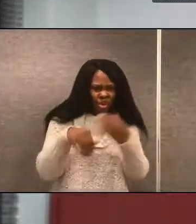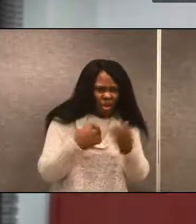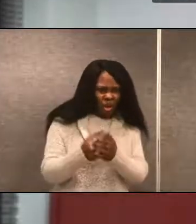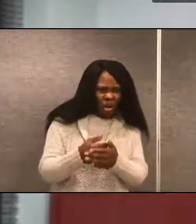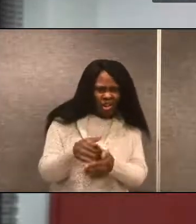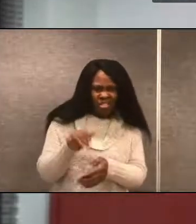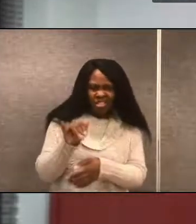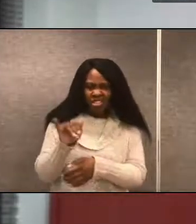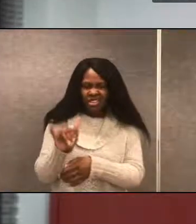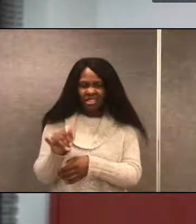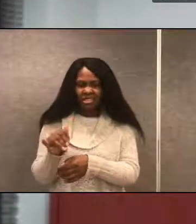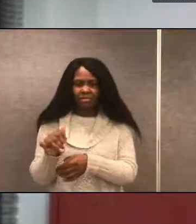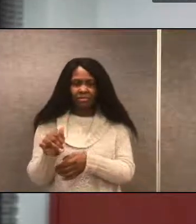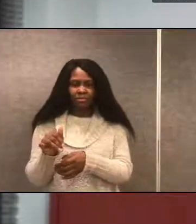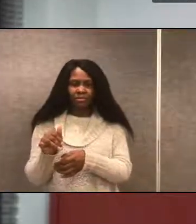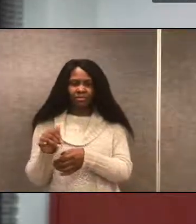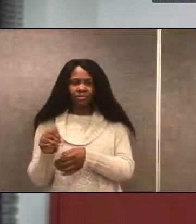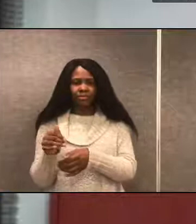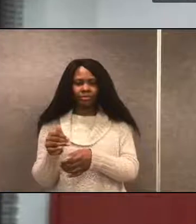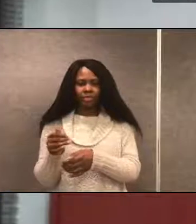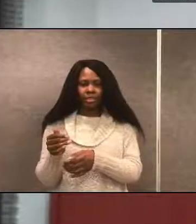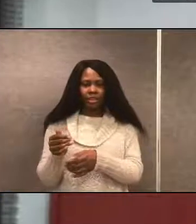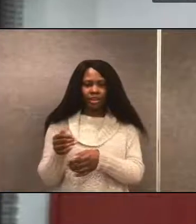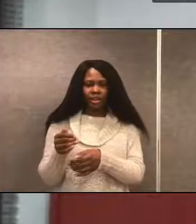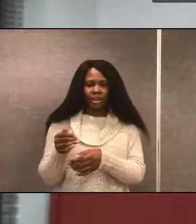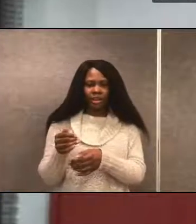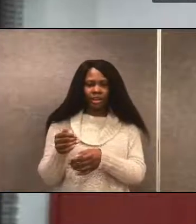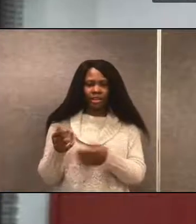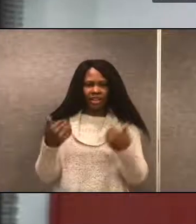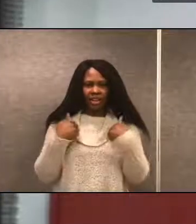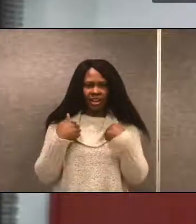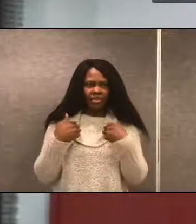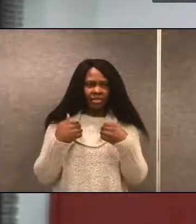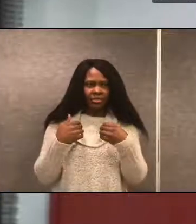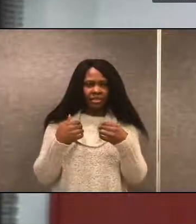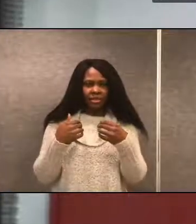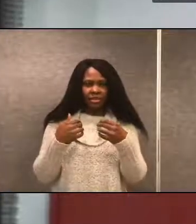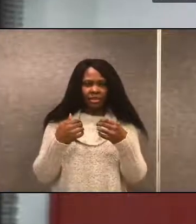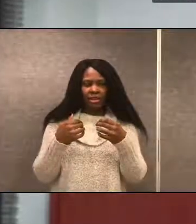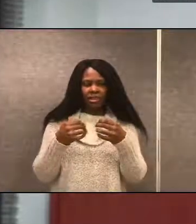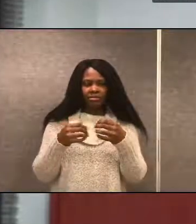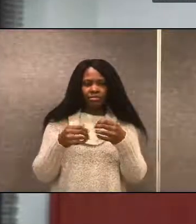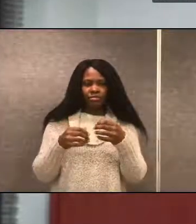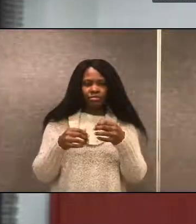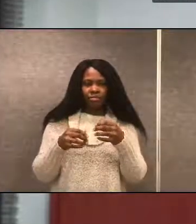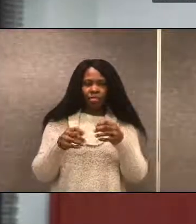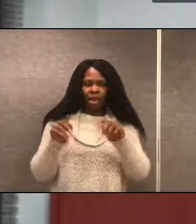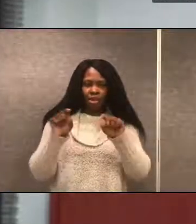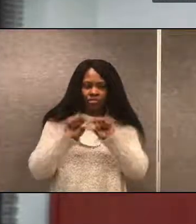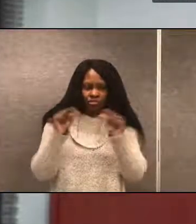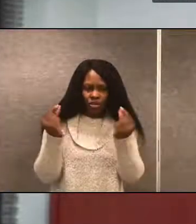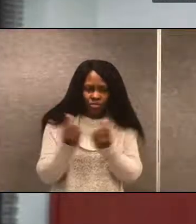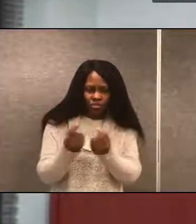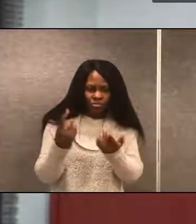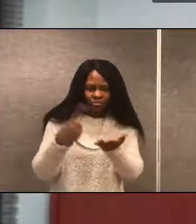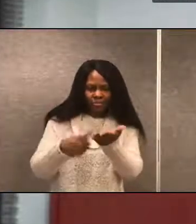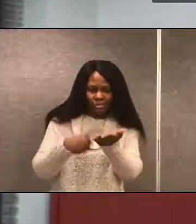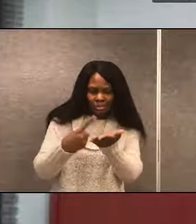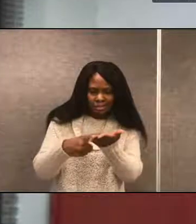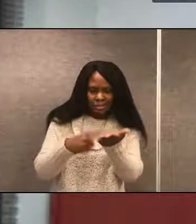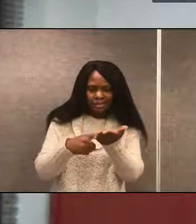like we did over the past couple of weeks, bring a committee together, and then move forward with what we believe is in the best interest